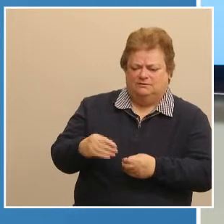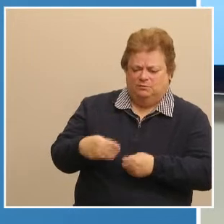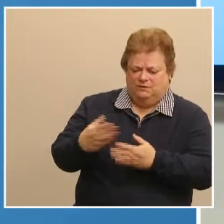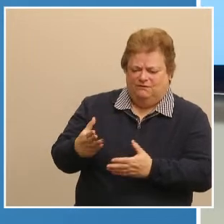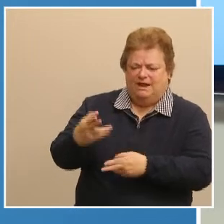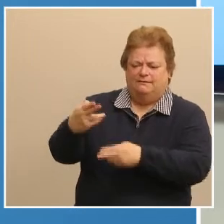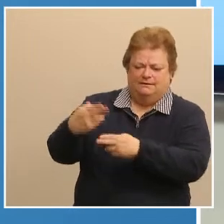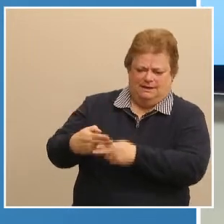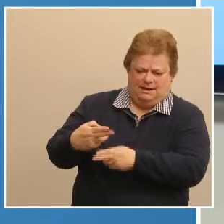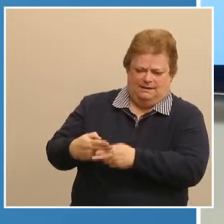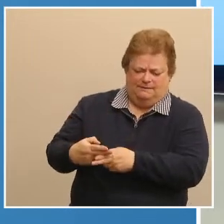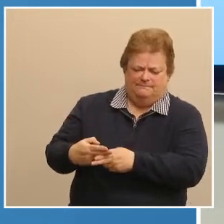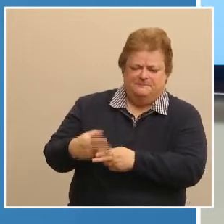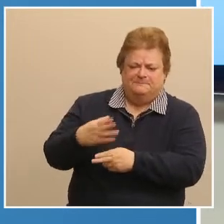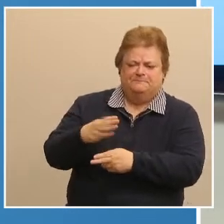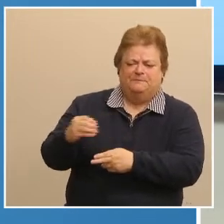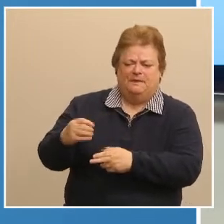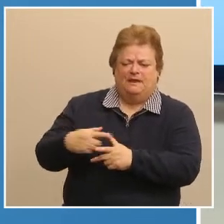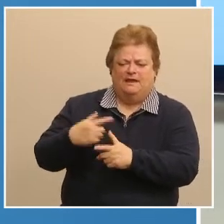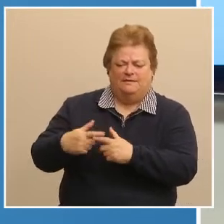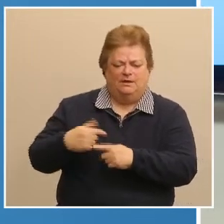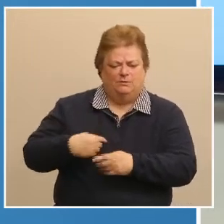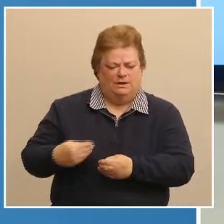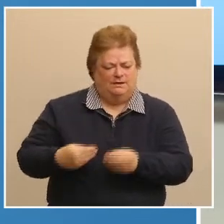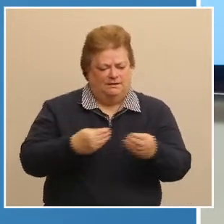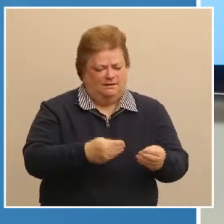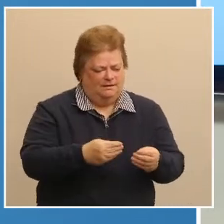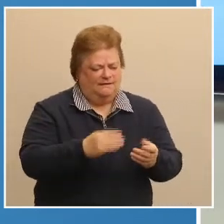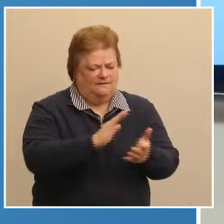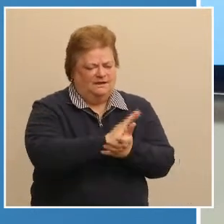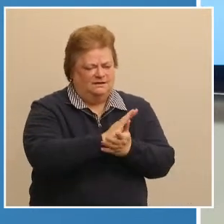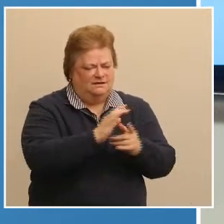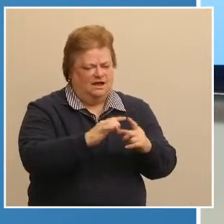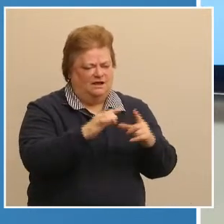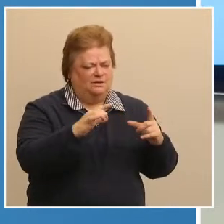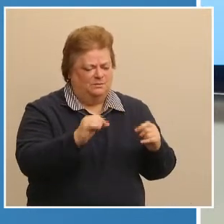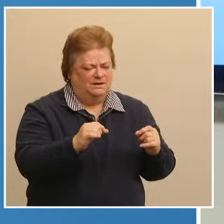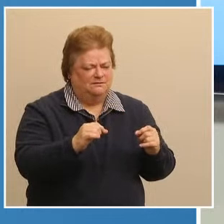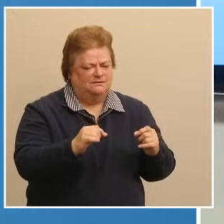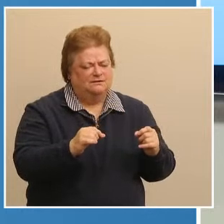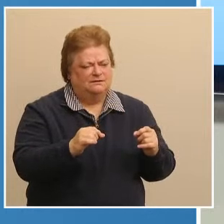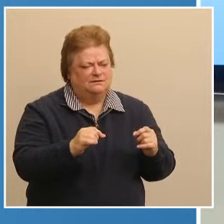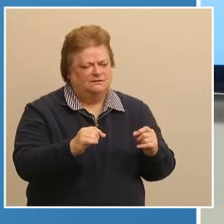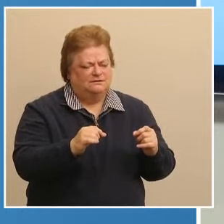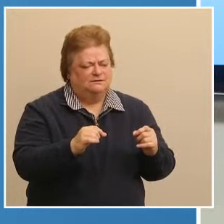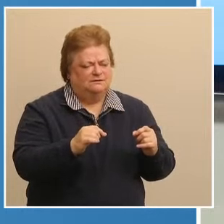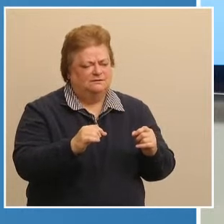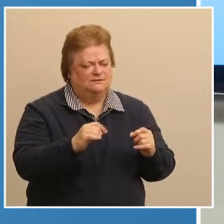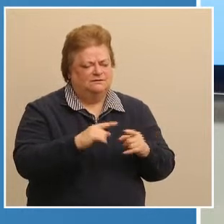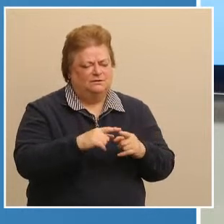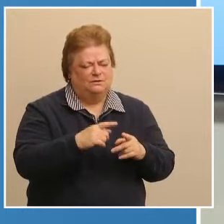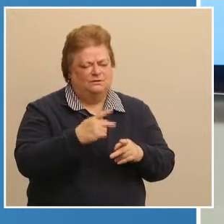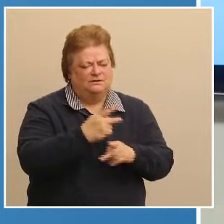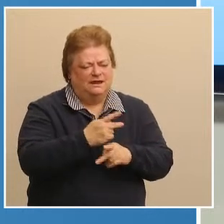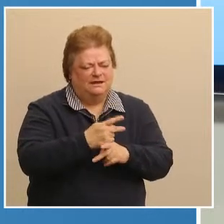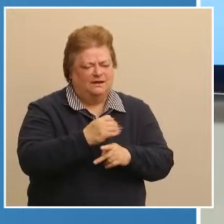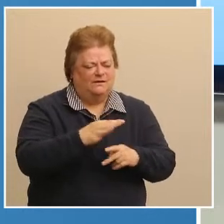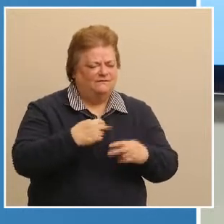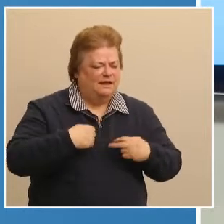their name, and we provide them with the document they need to take through about some of the health concerns